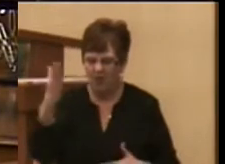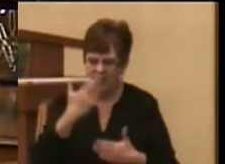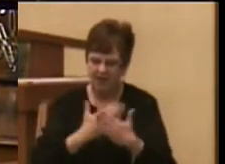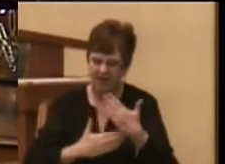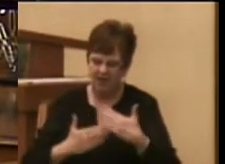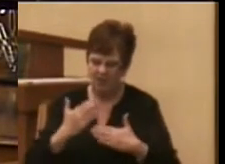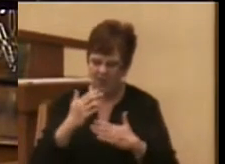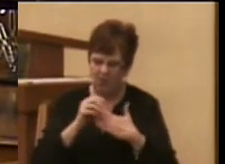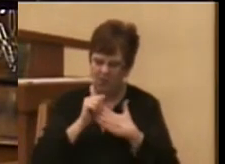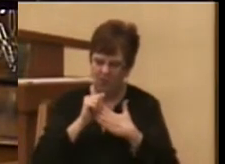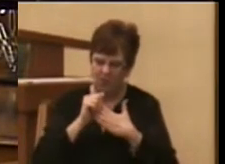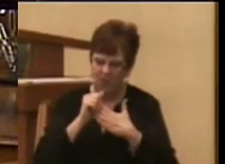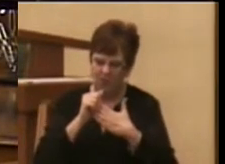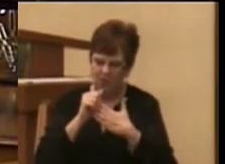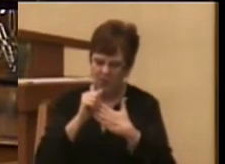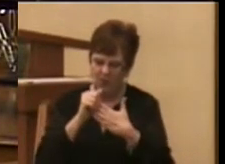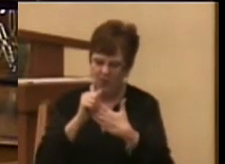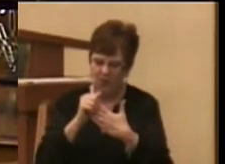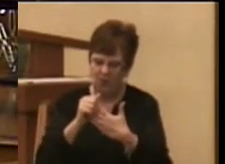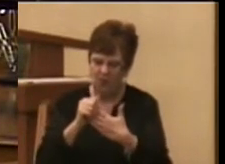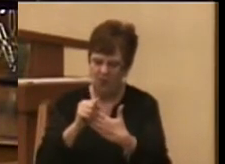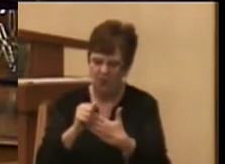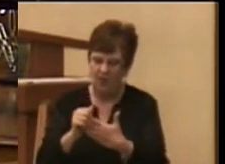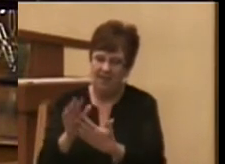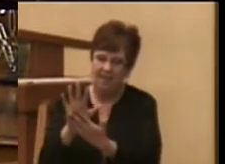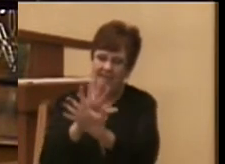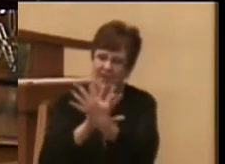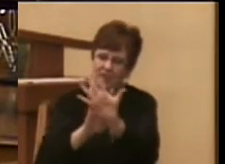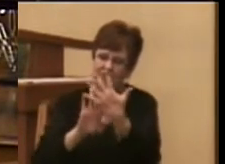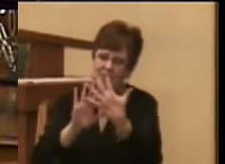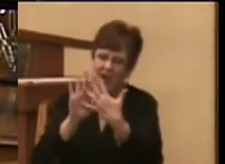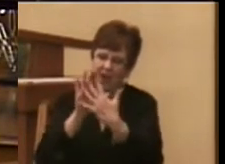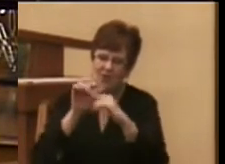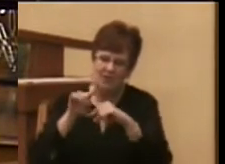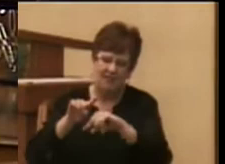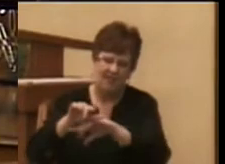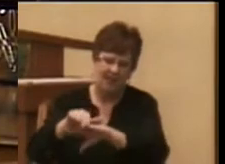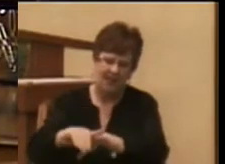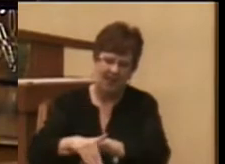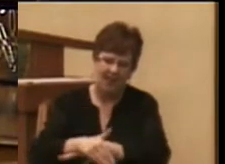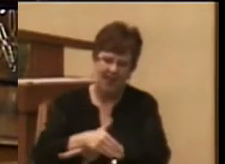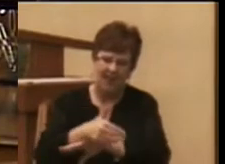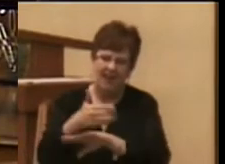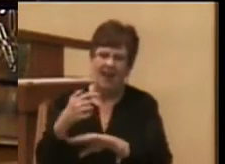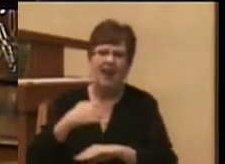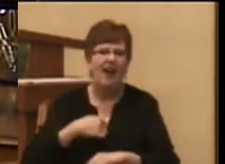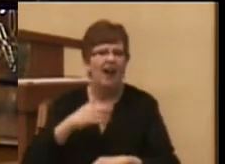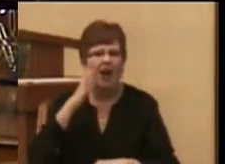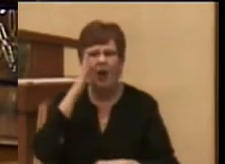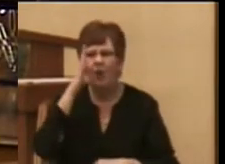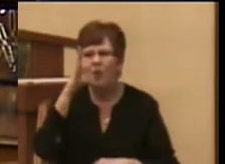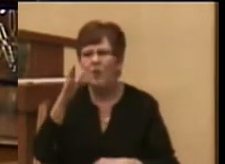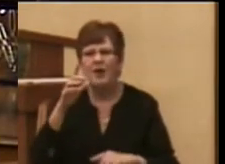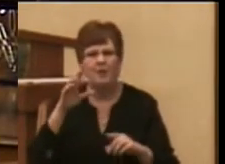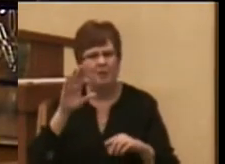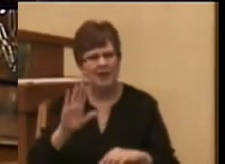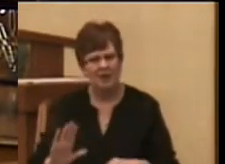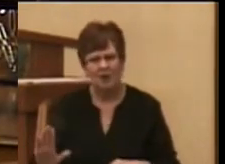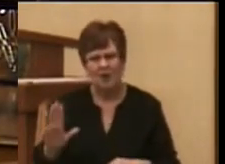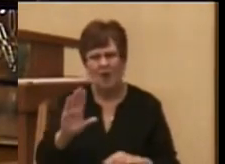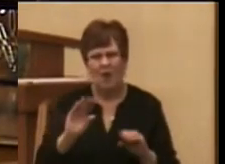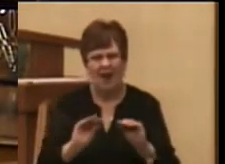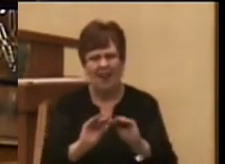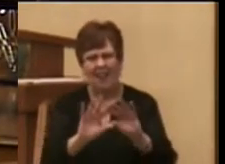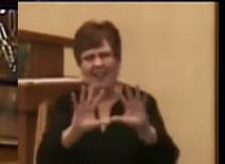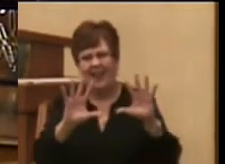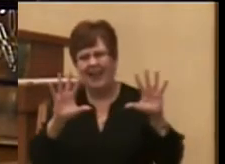see. In the shadows of the night, I will be your light.